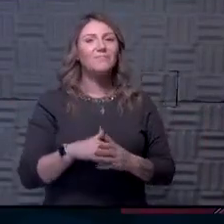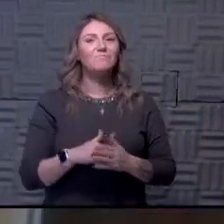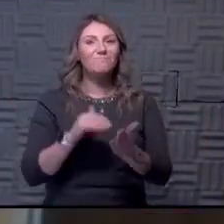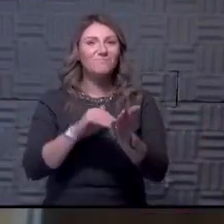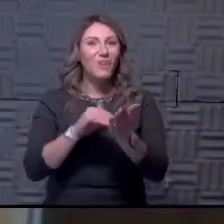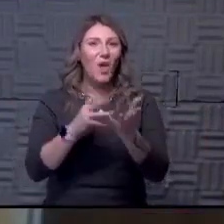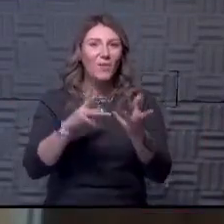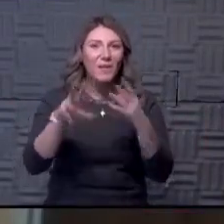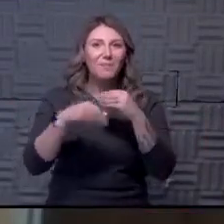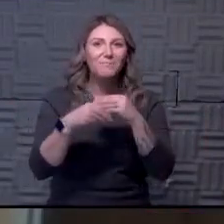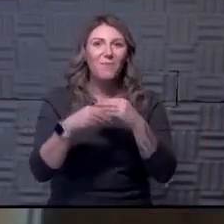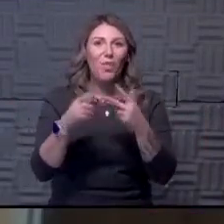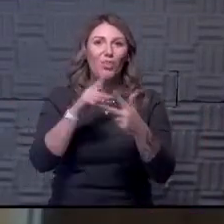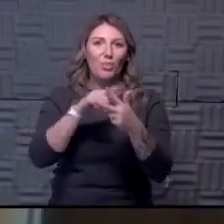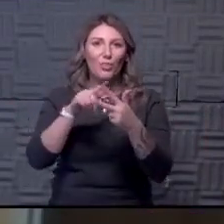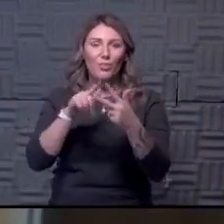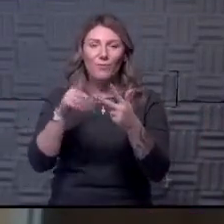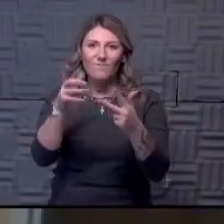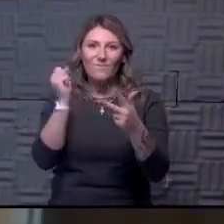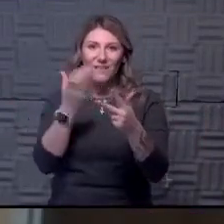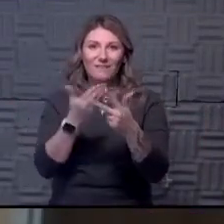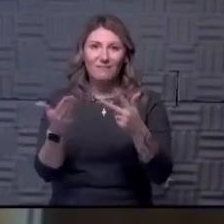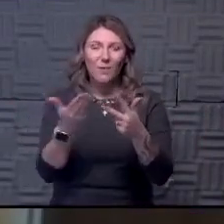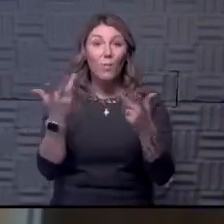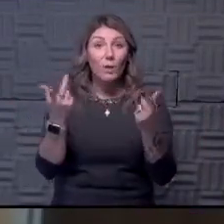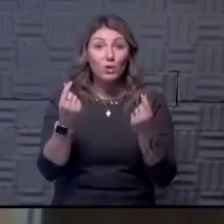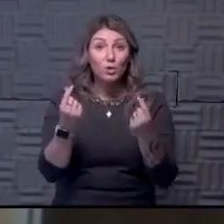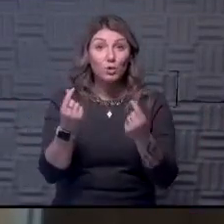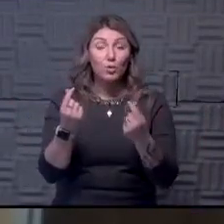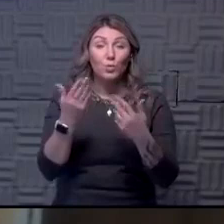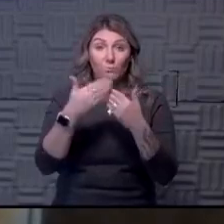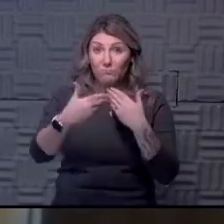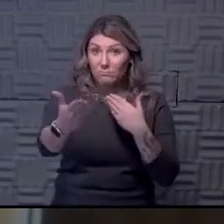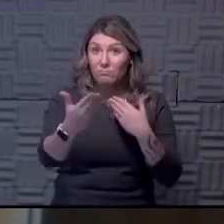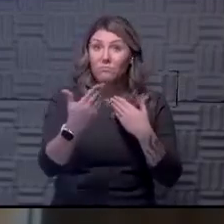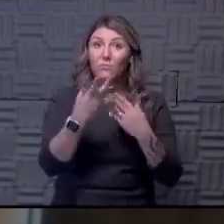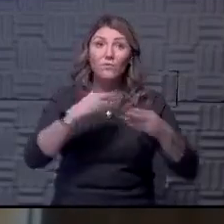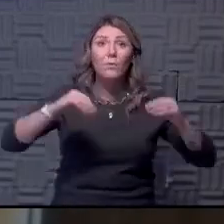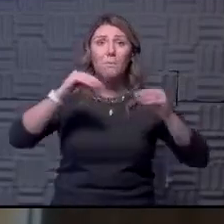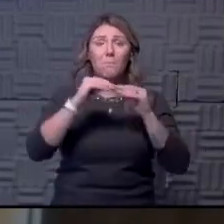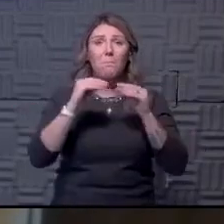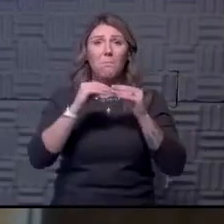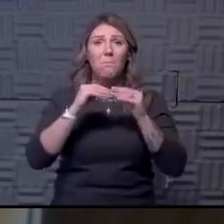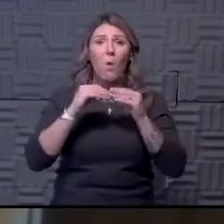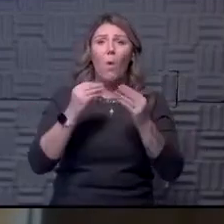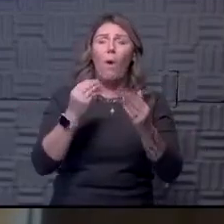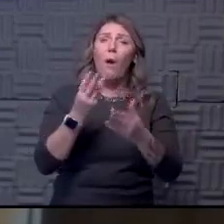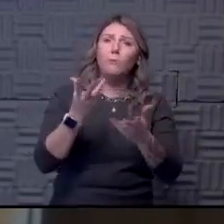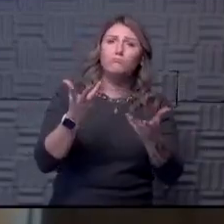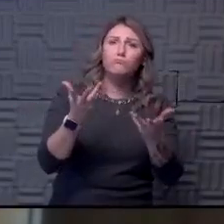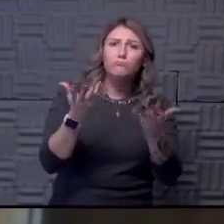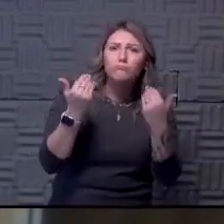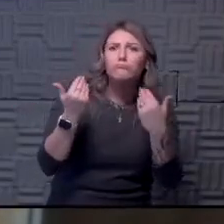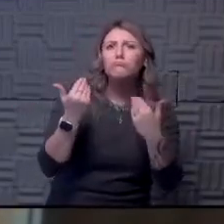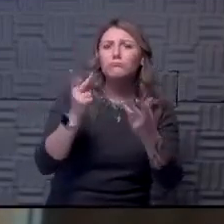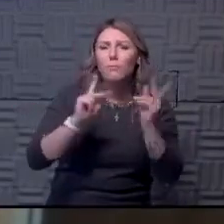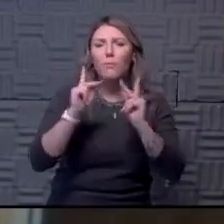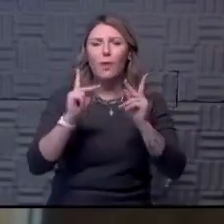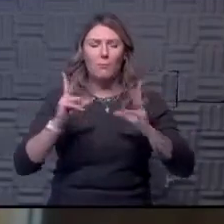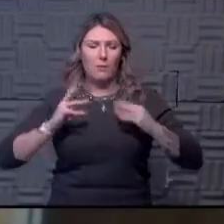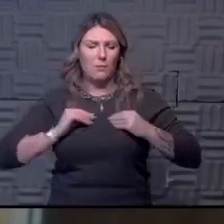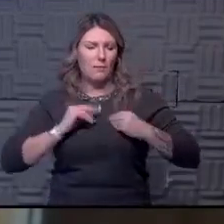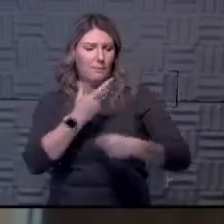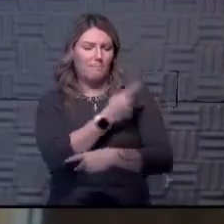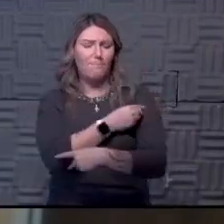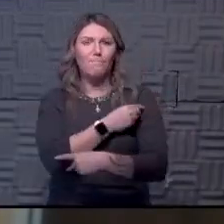chime in with three quick things in terms of what we need to do going forward to get more uptake into vaccine, just from our perspective, given our